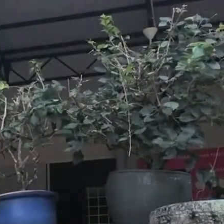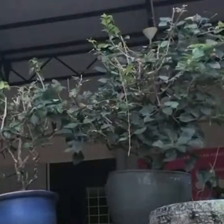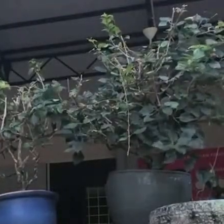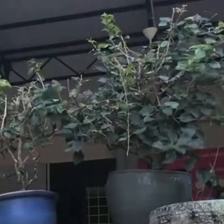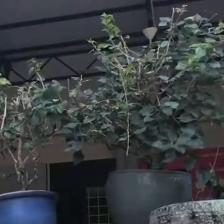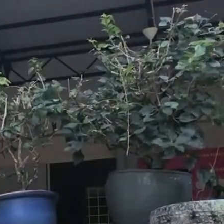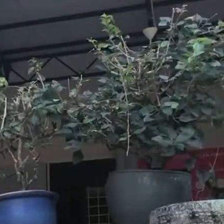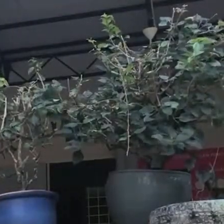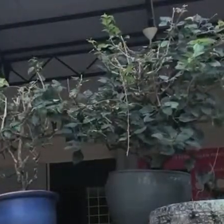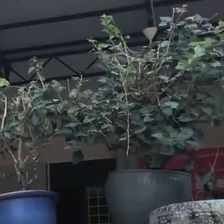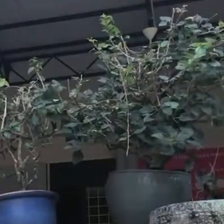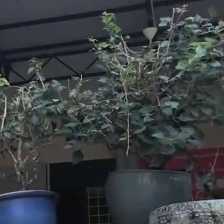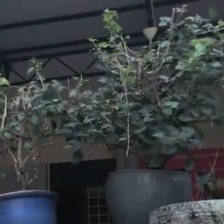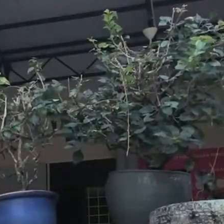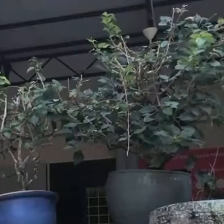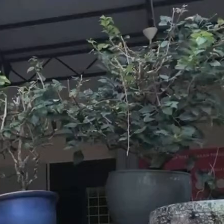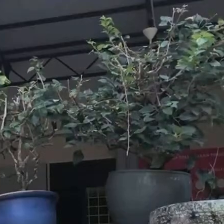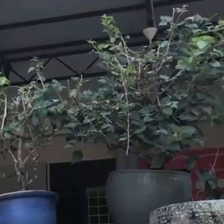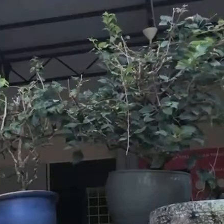be me.